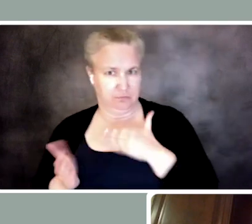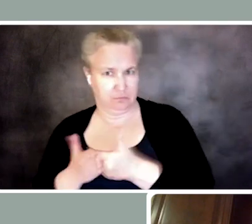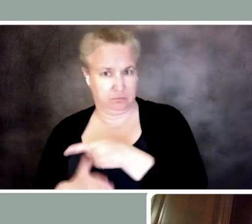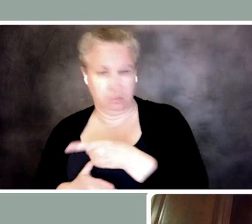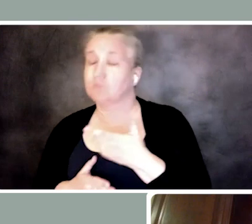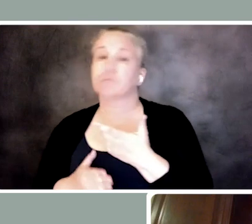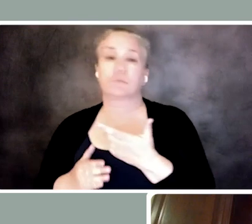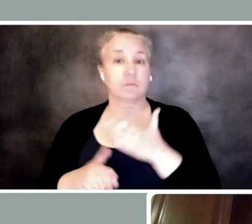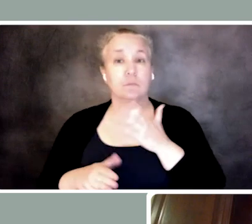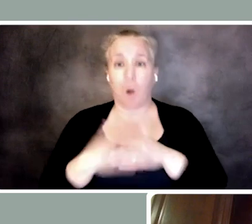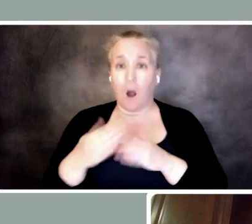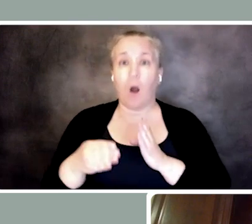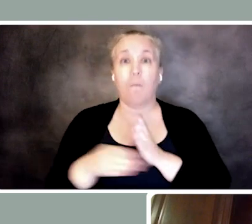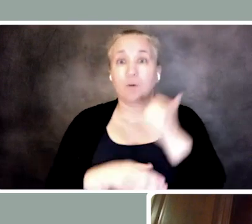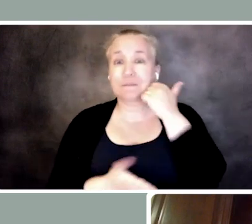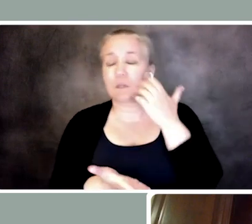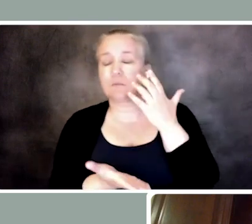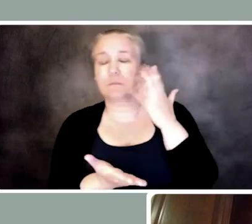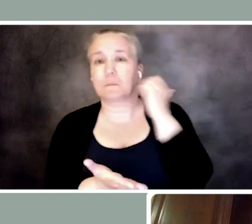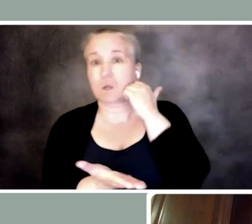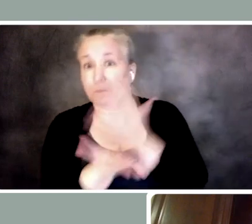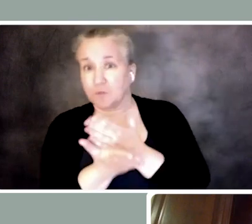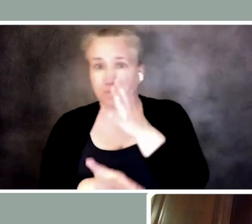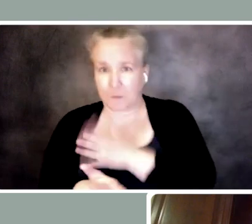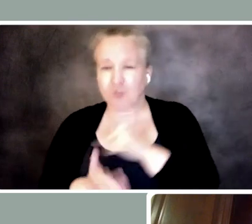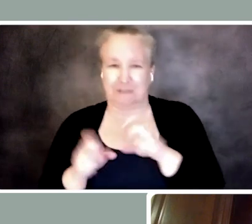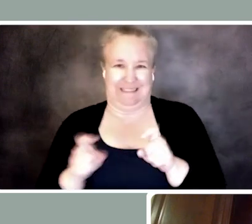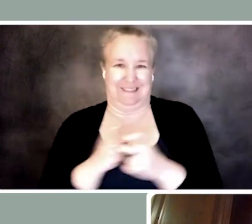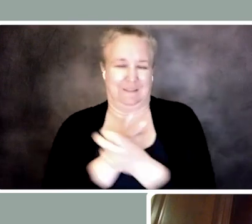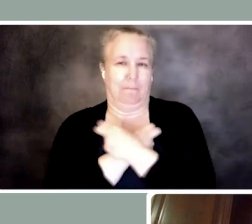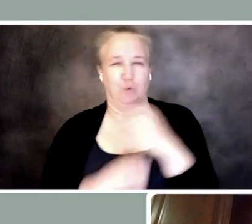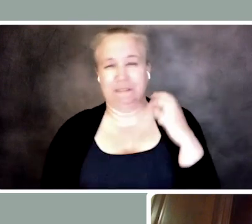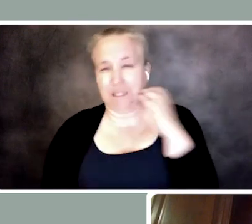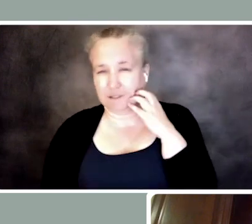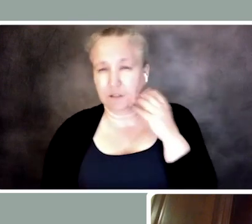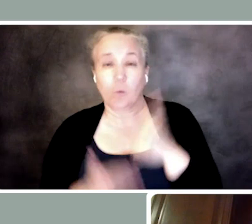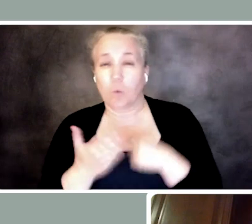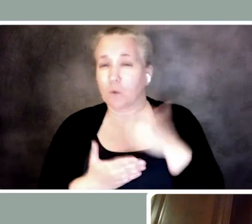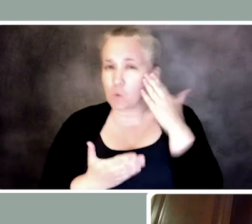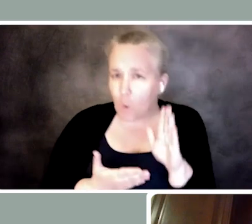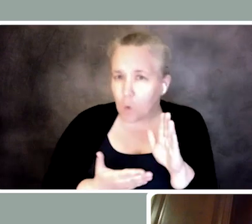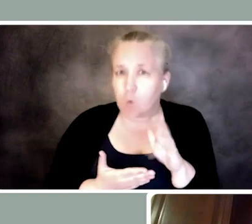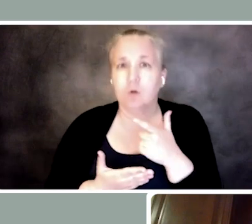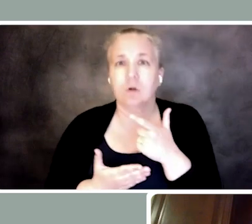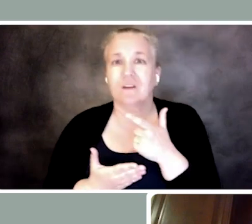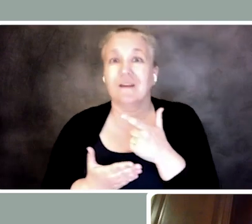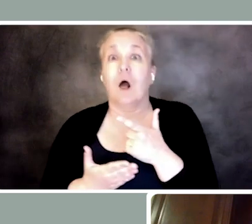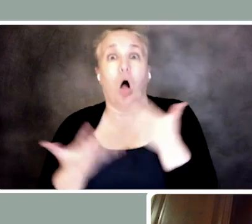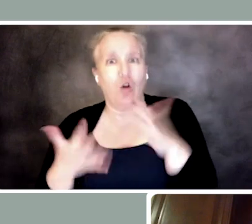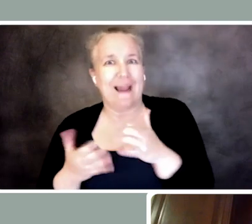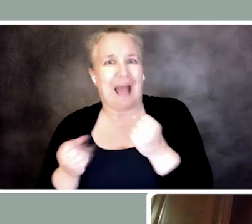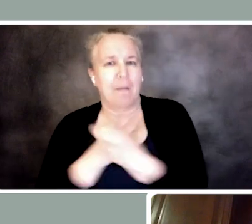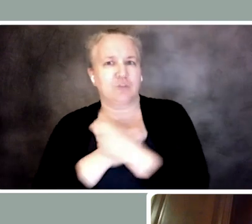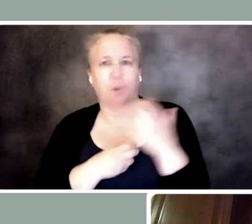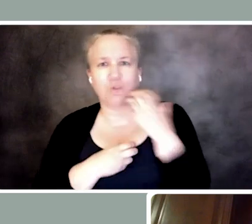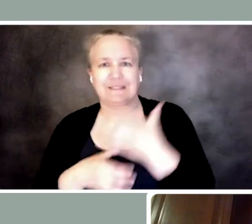postmenopausal women should have a baseline bone density, because, what we don't know is how much is the bone density loss to begin with.